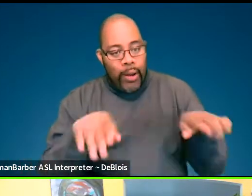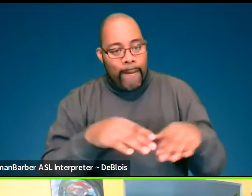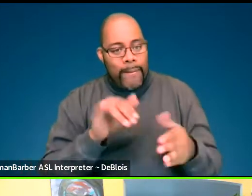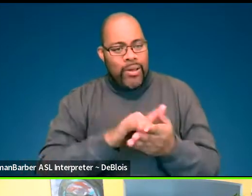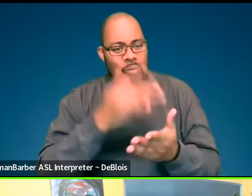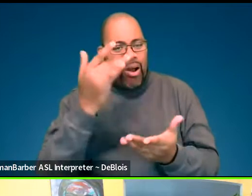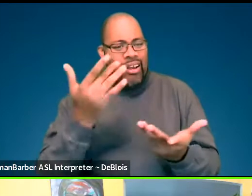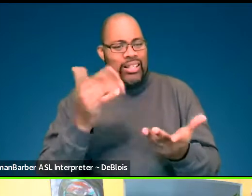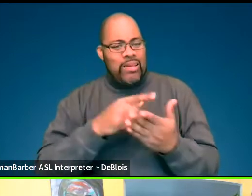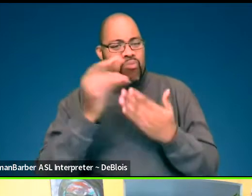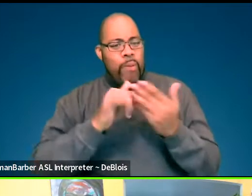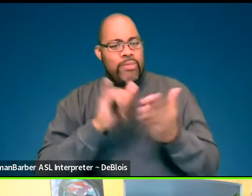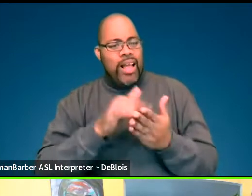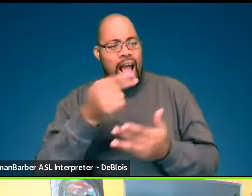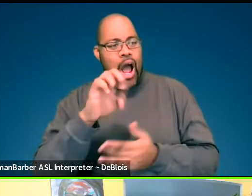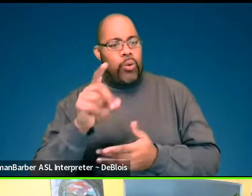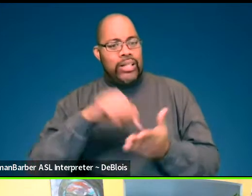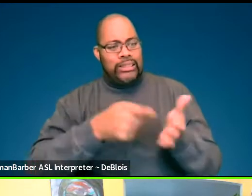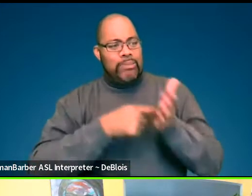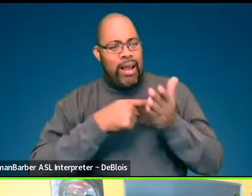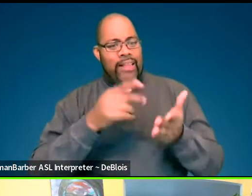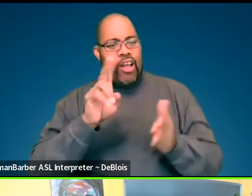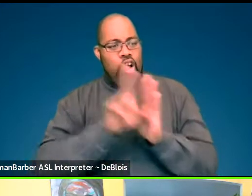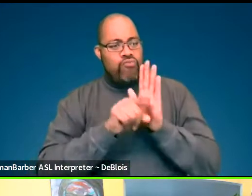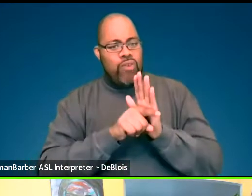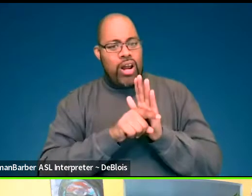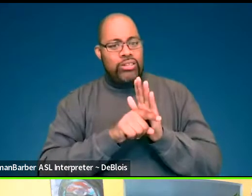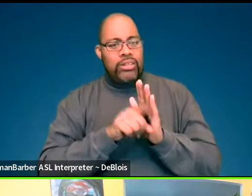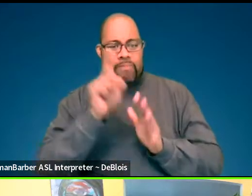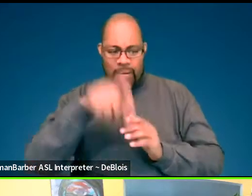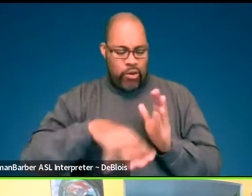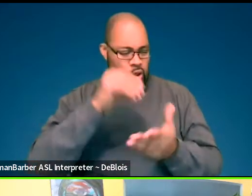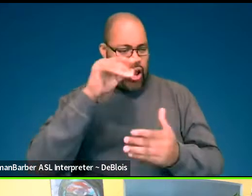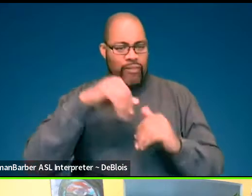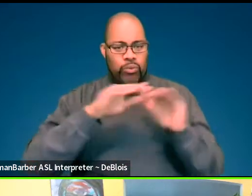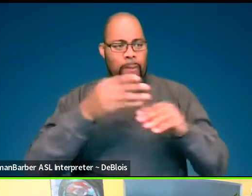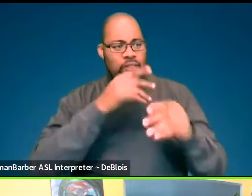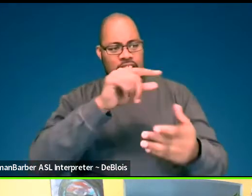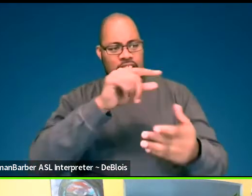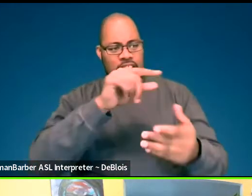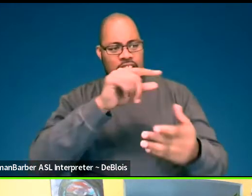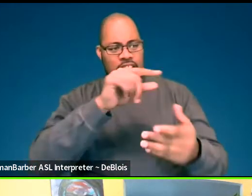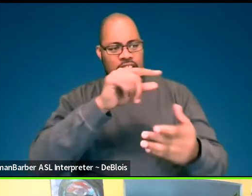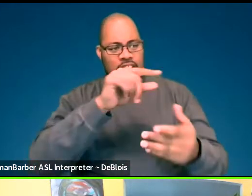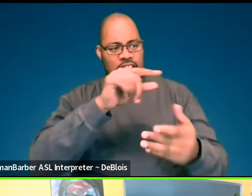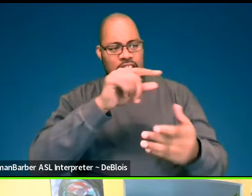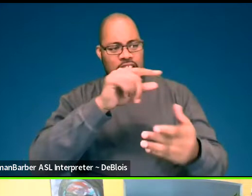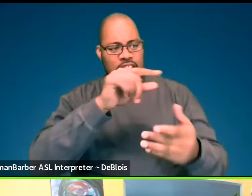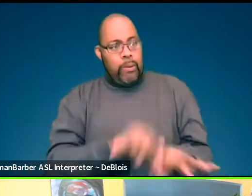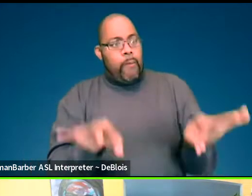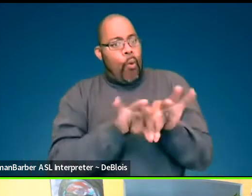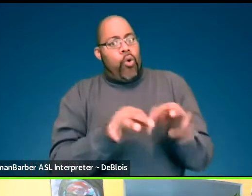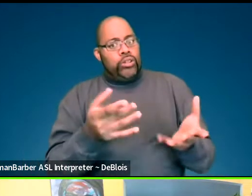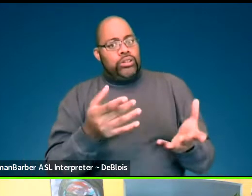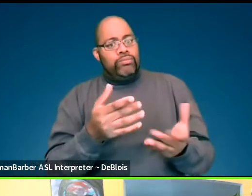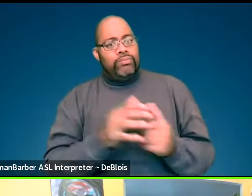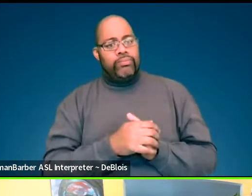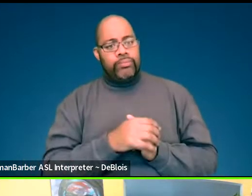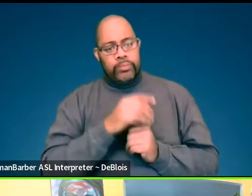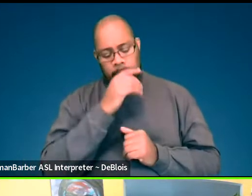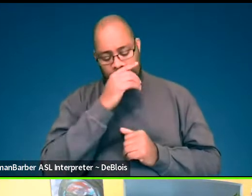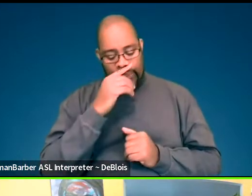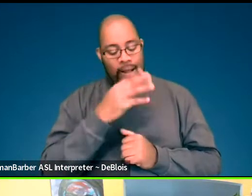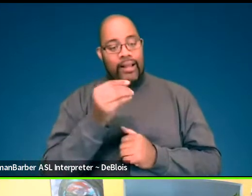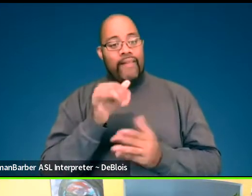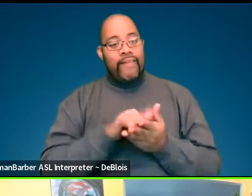why like programs at Howard that demand that their undergraduates learn how to swim before they graduate are so important. And